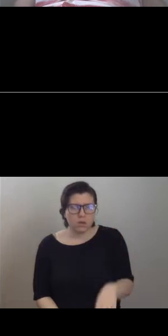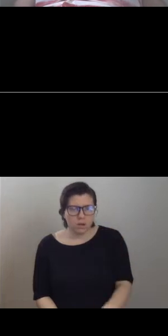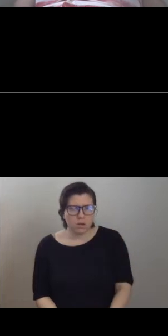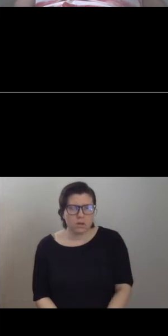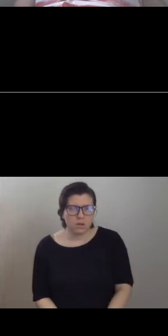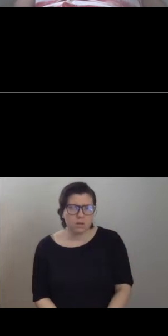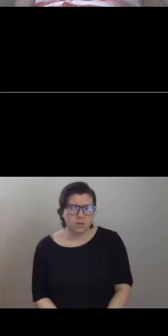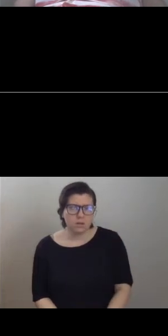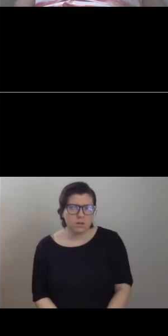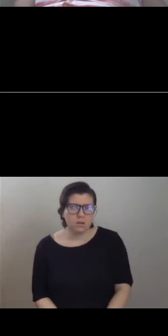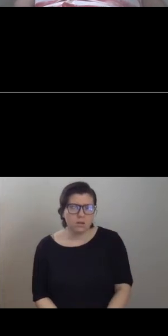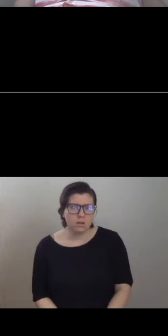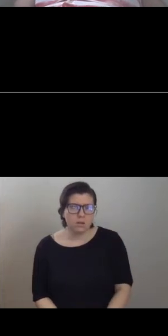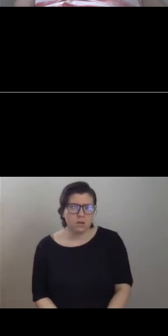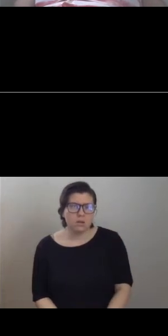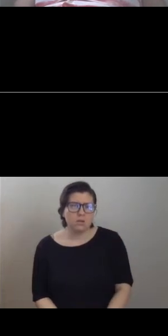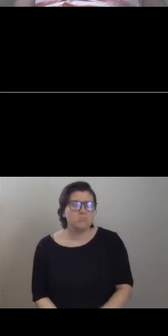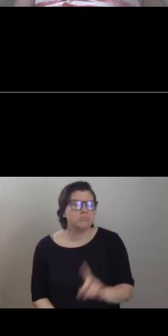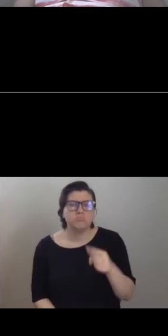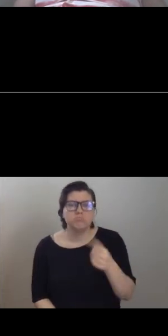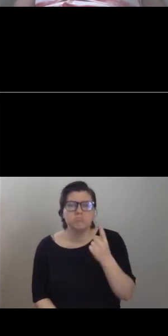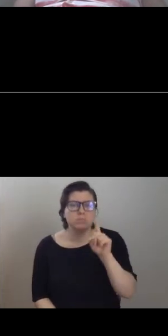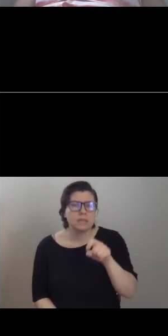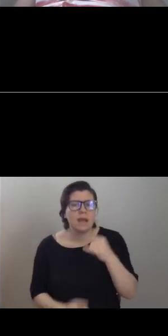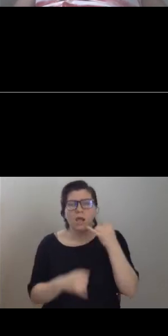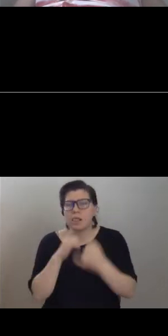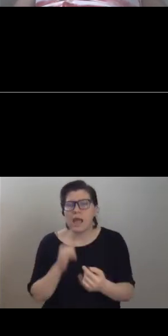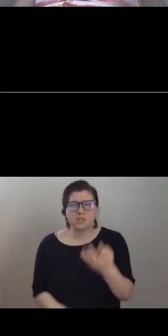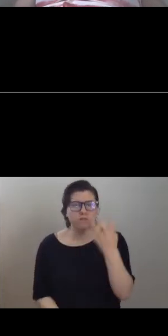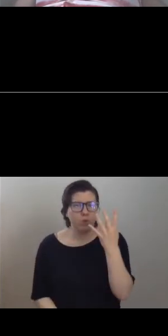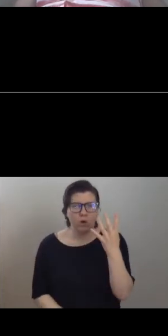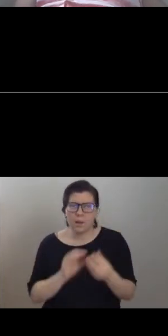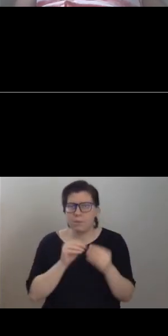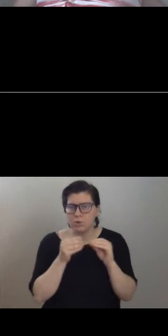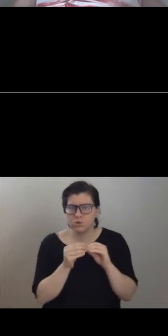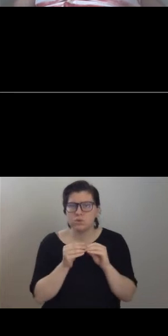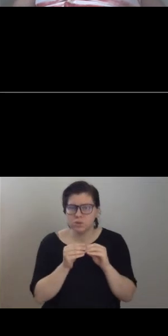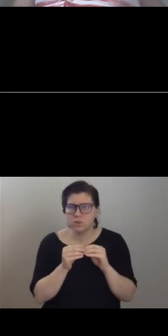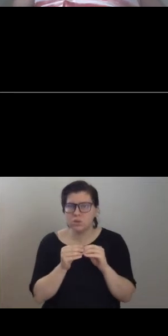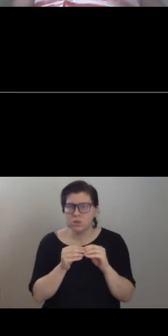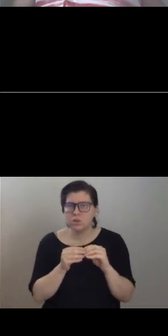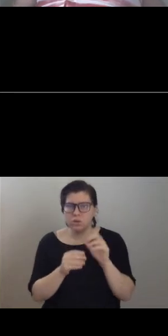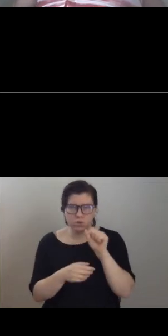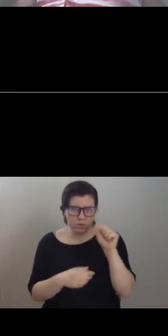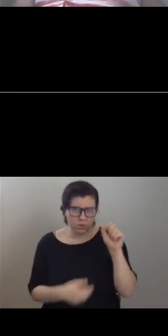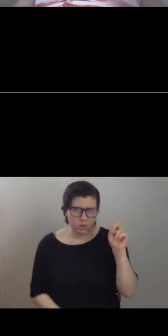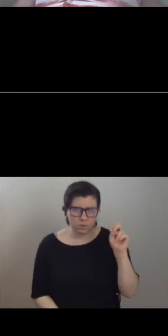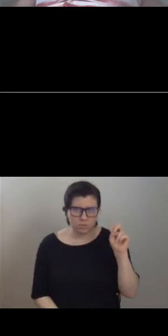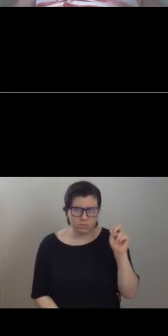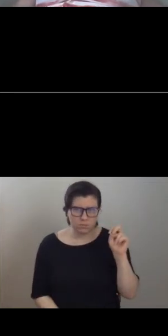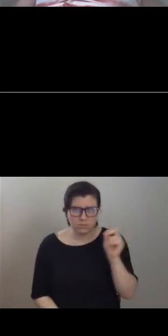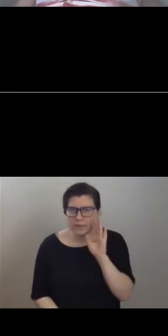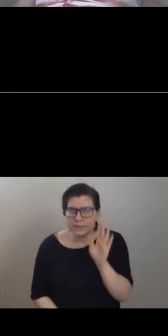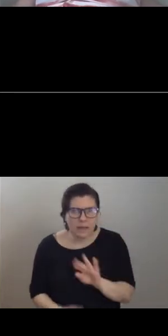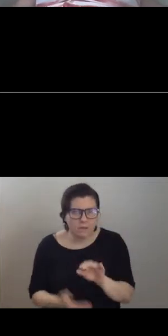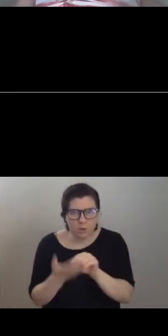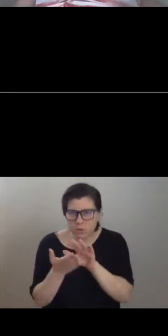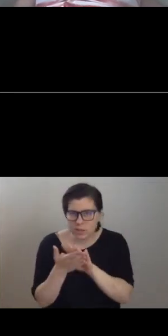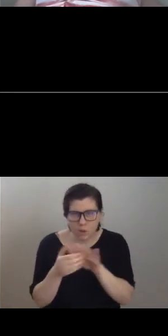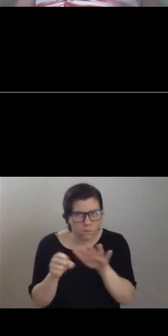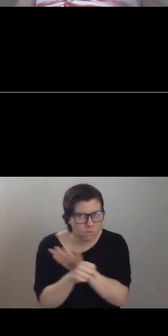would just need the last 4 numbers of that social security number. You should never put your full social